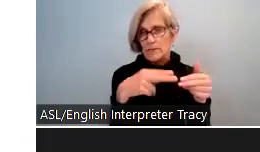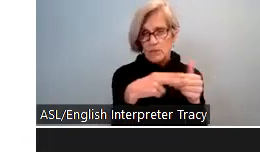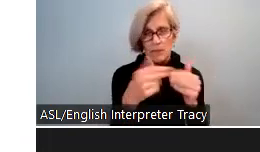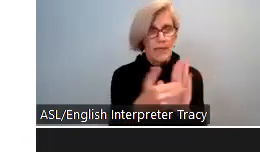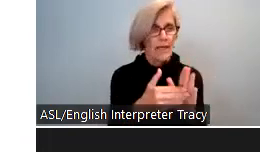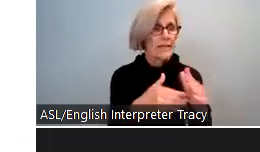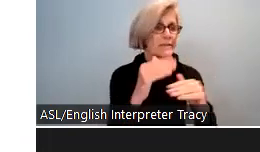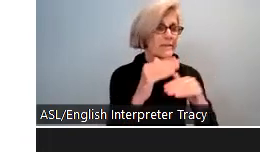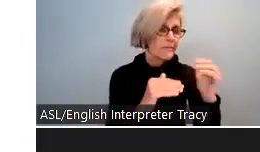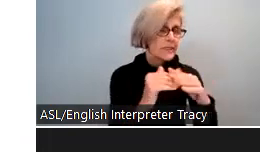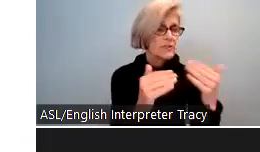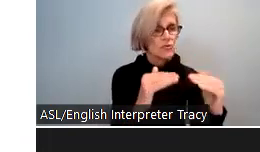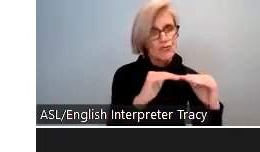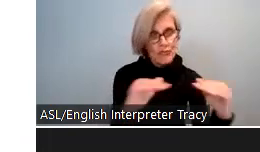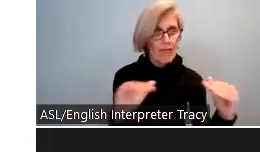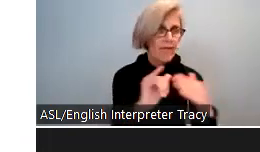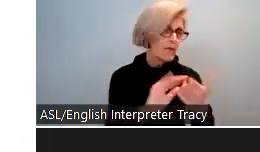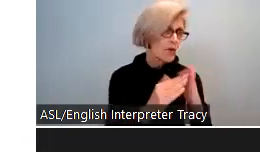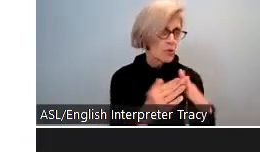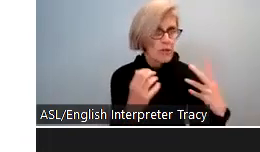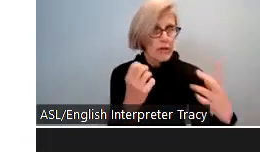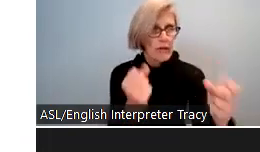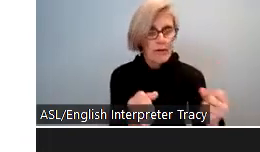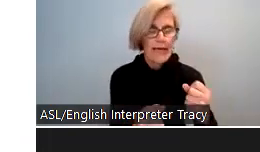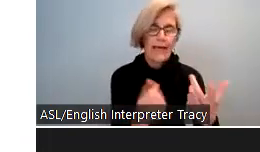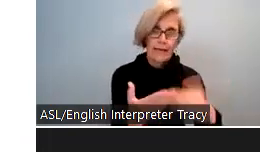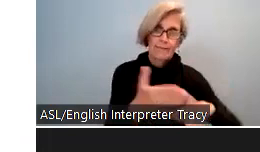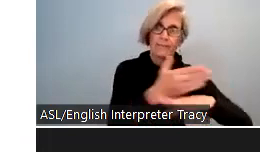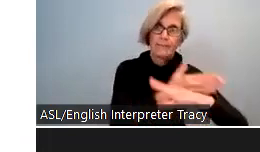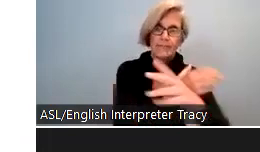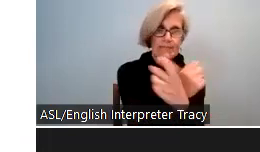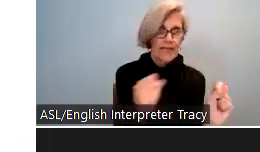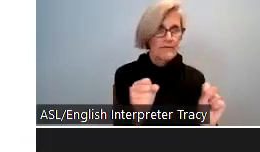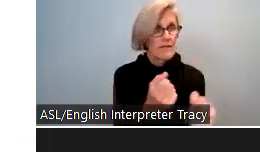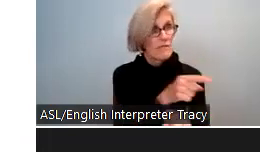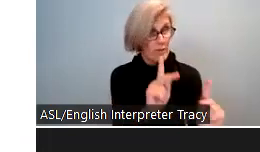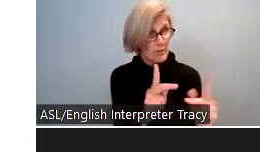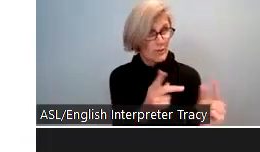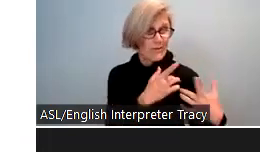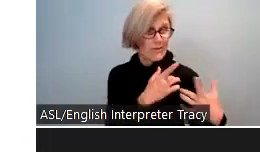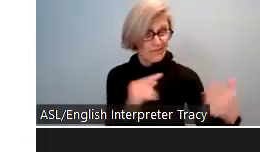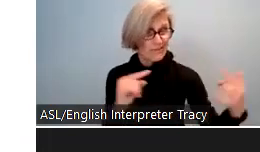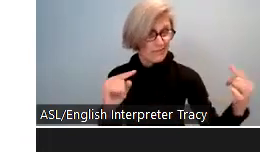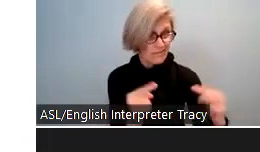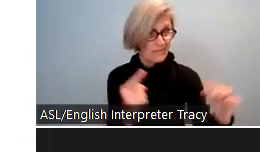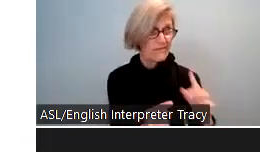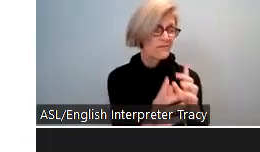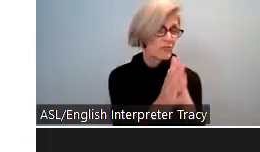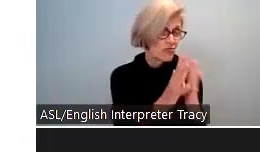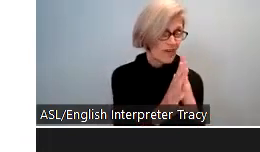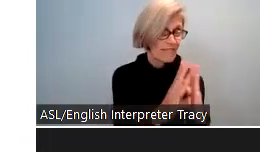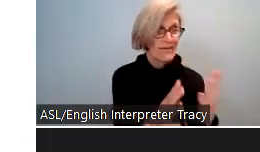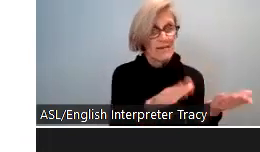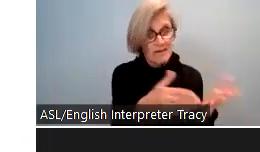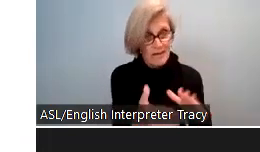of people most harmed by traffic injuries and fatalities, including without limitation, Black, Indigenous, and people